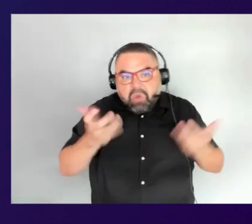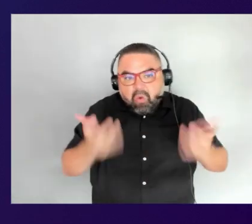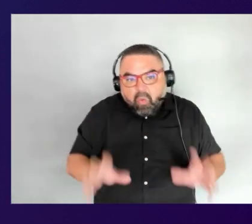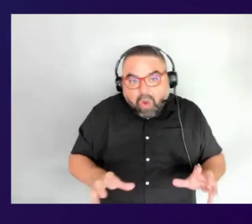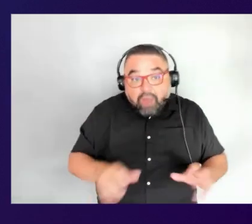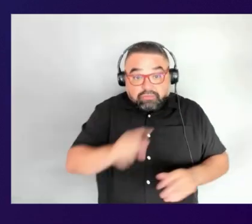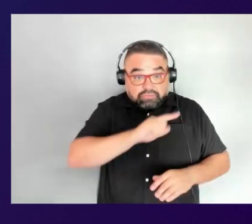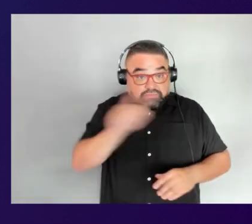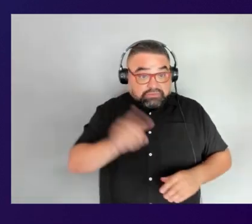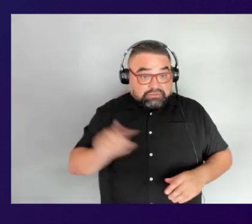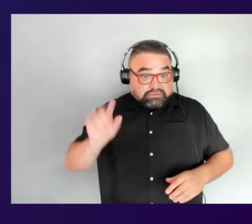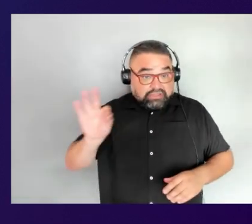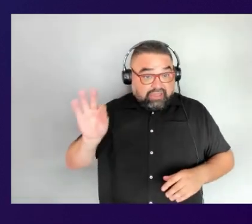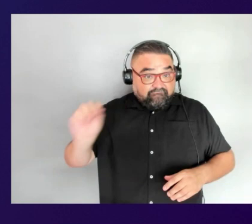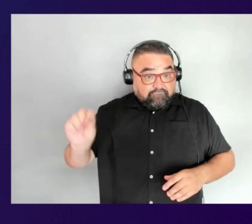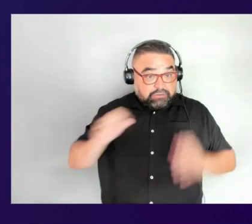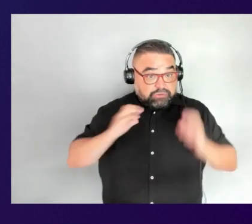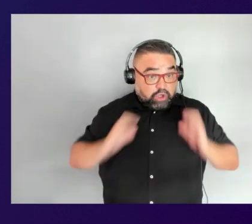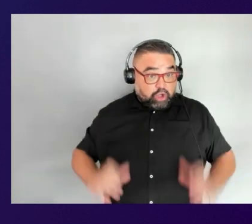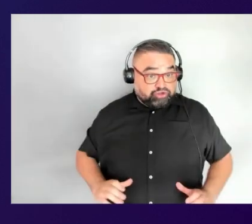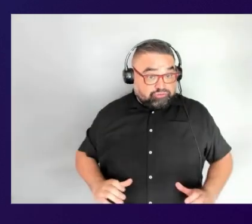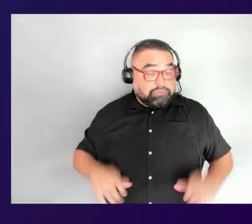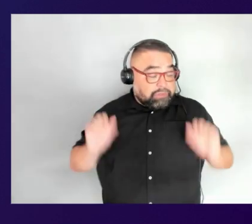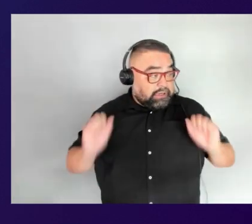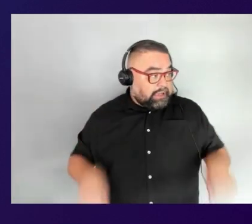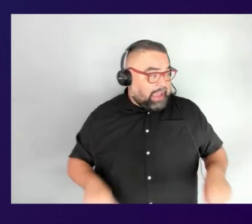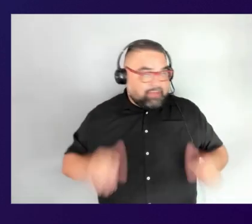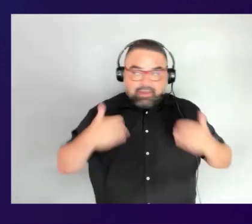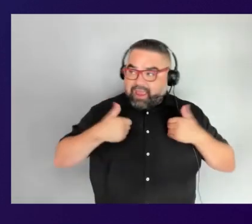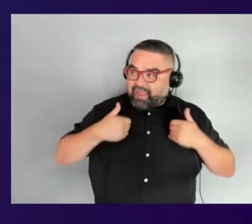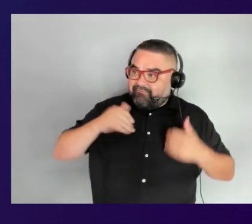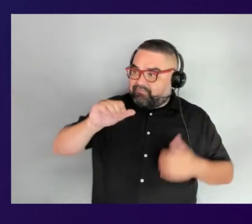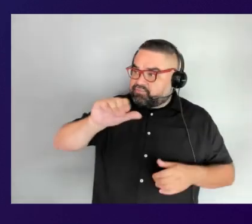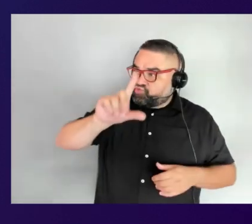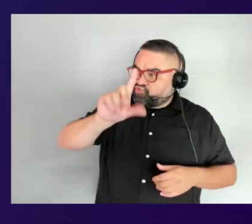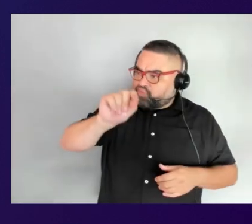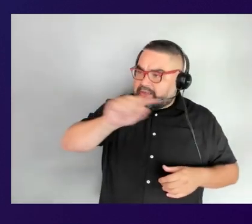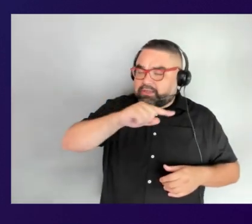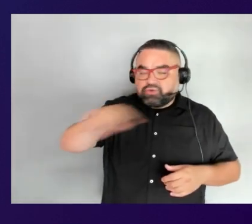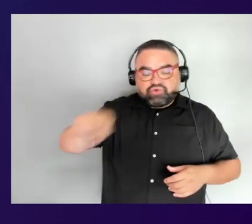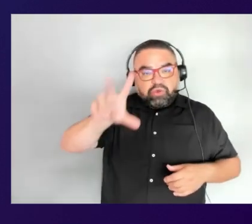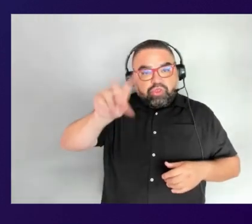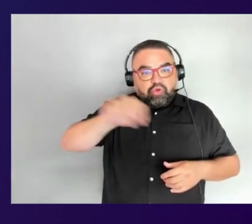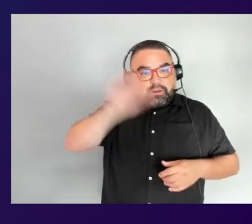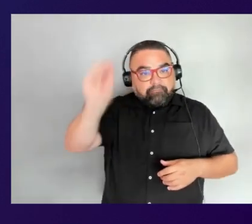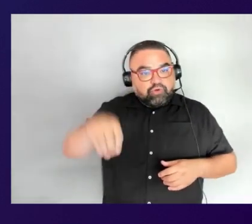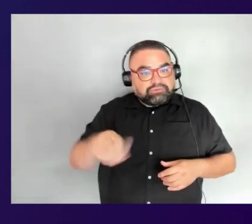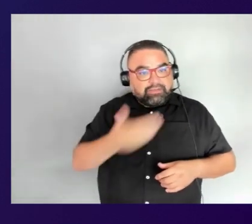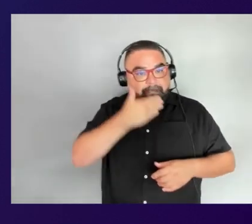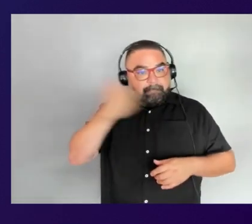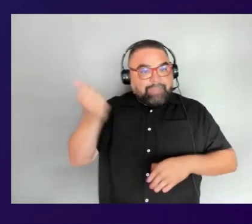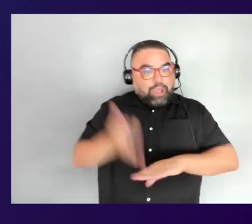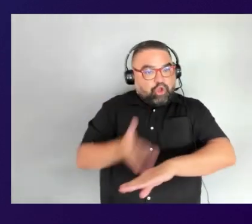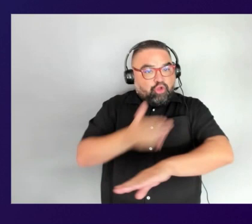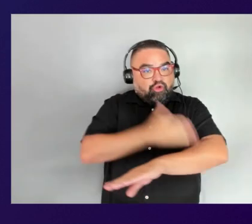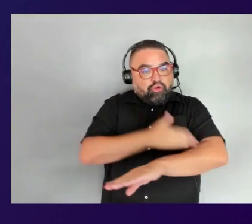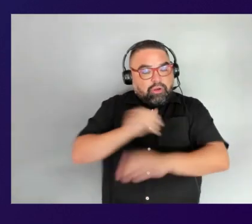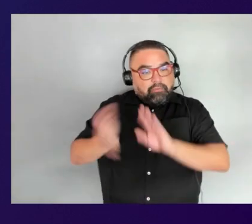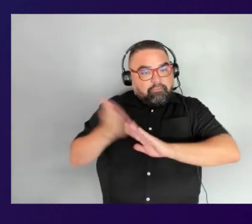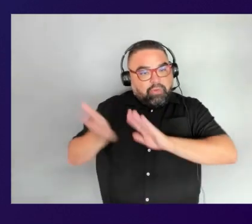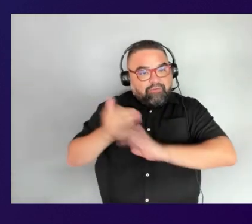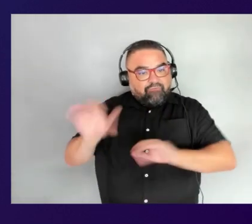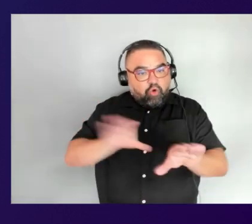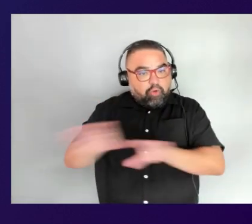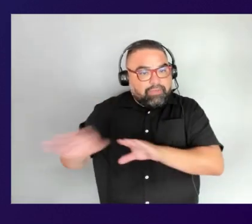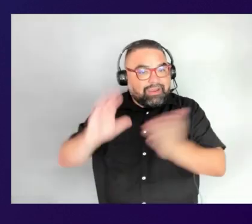OpenZFS, customers can commonly deliver 20 to 40% better price performance relative to commercial offerings if those capabilities of